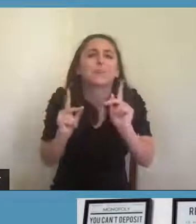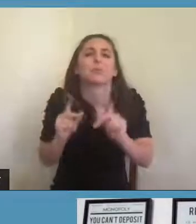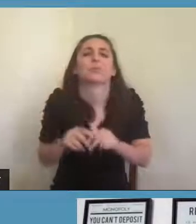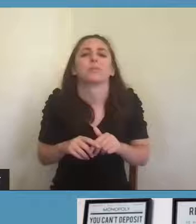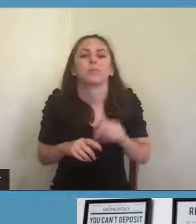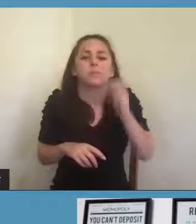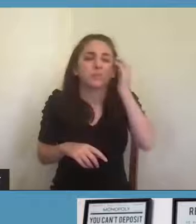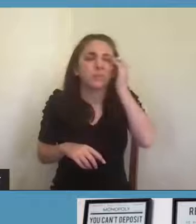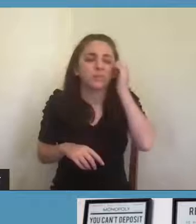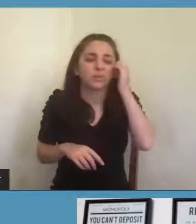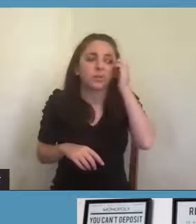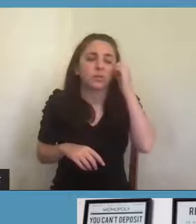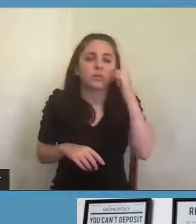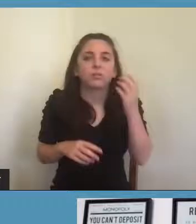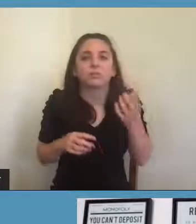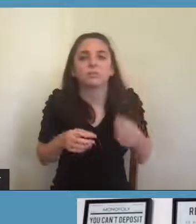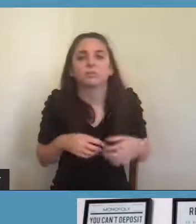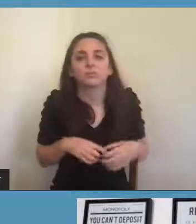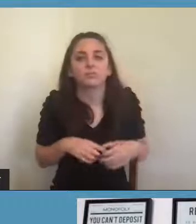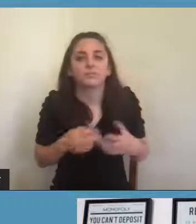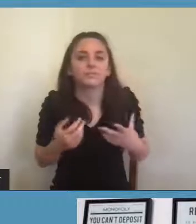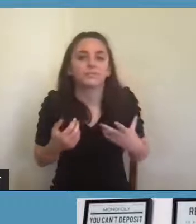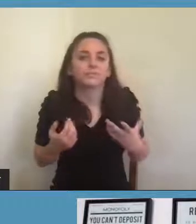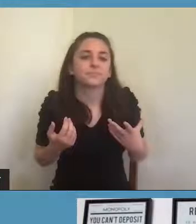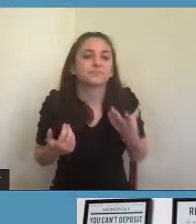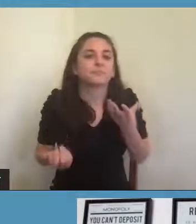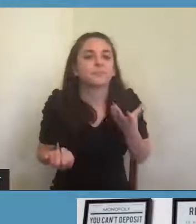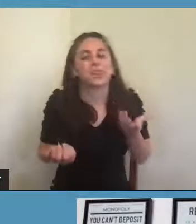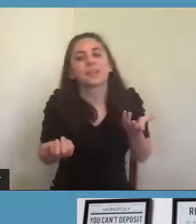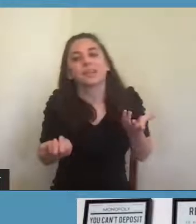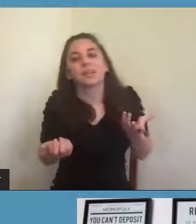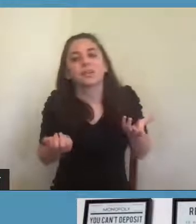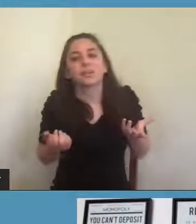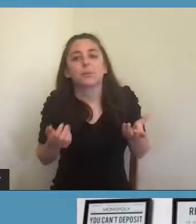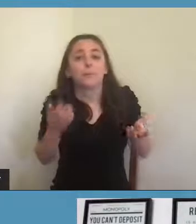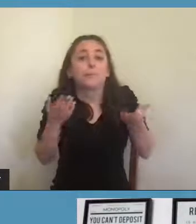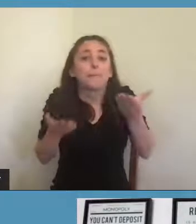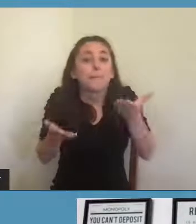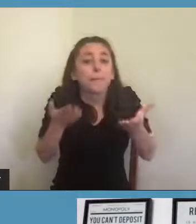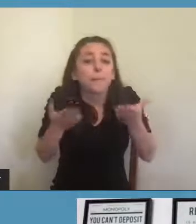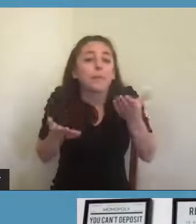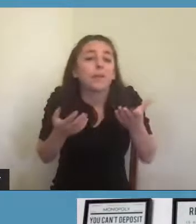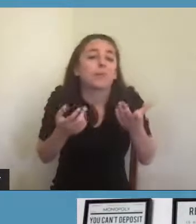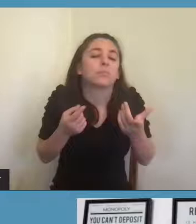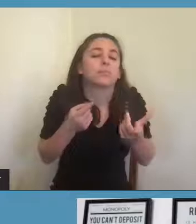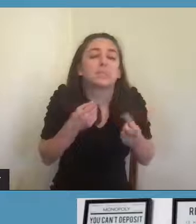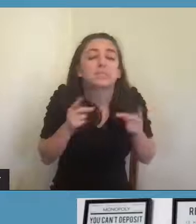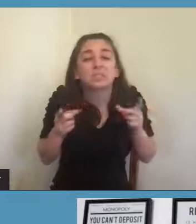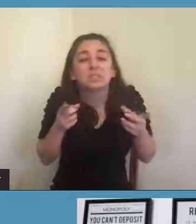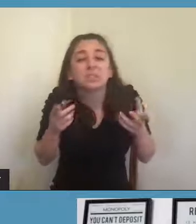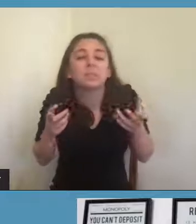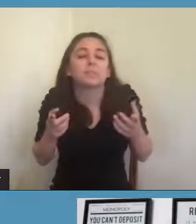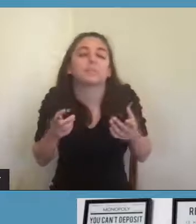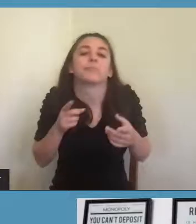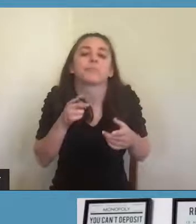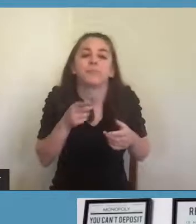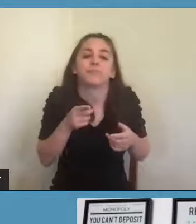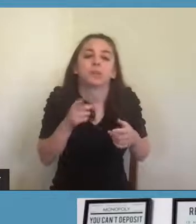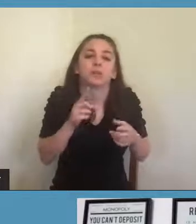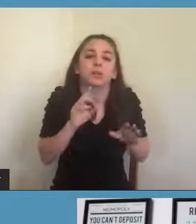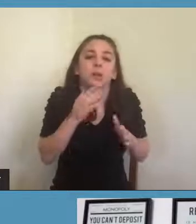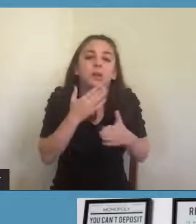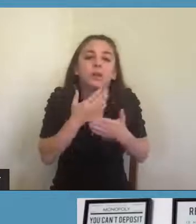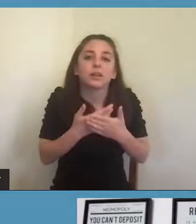exactly what you did, instead of being like, well, maybe this or that. No, all of